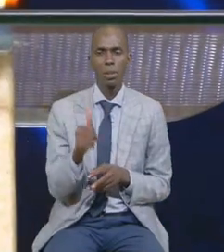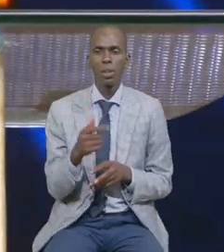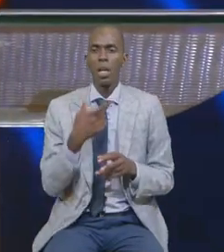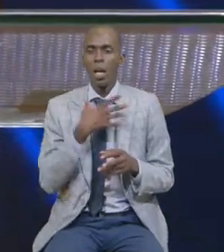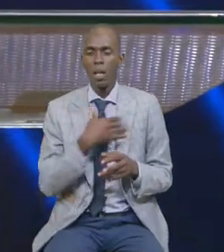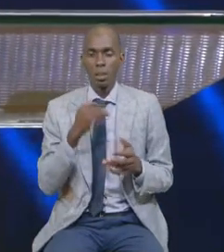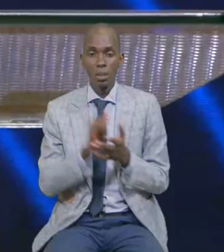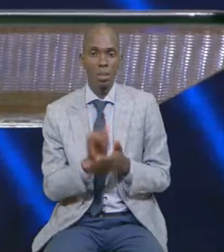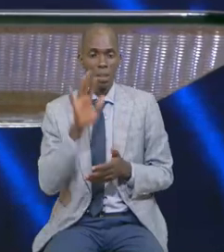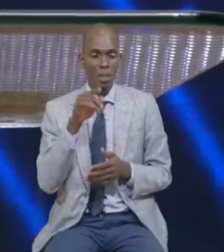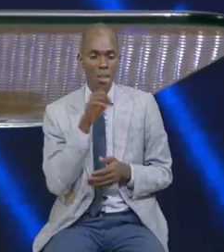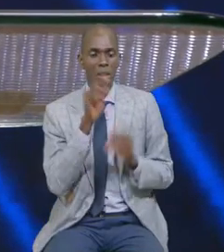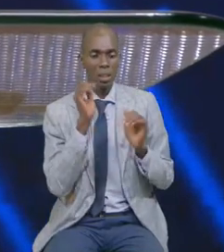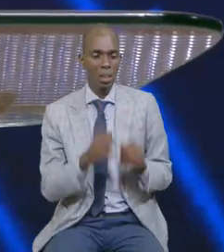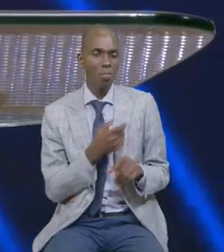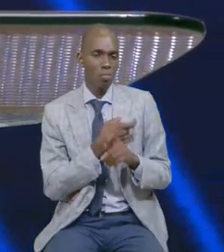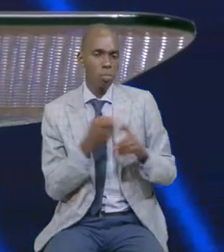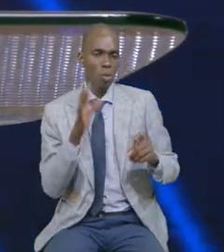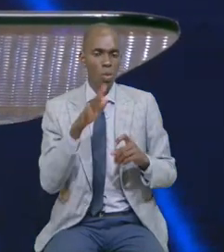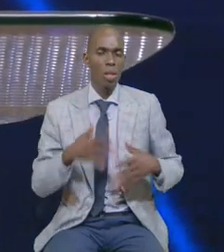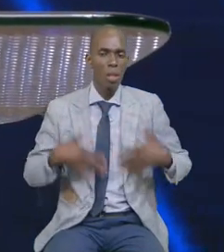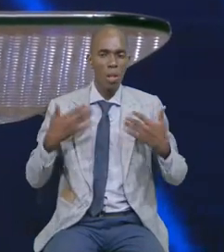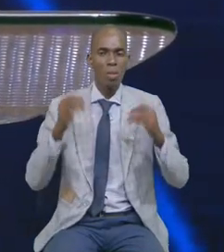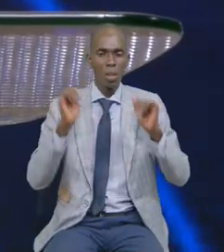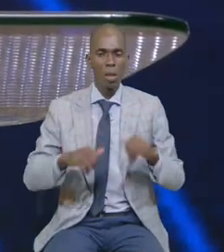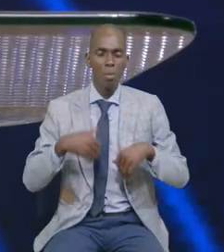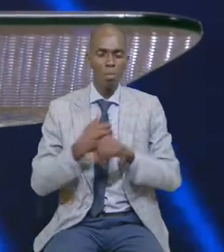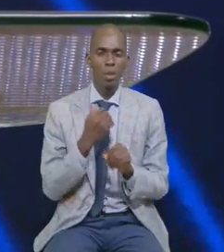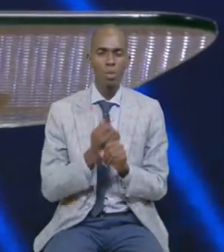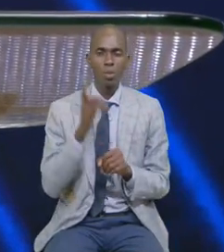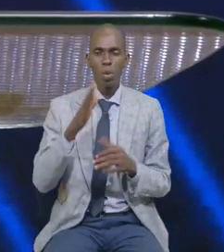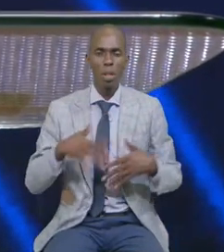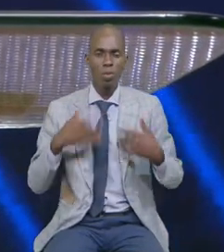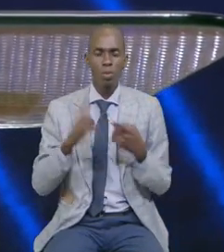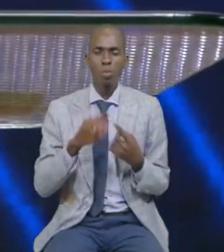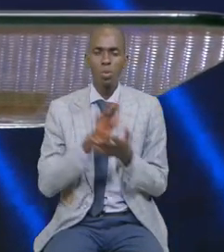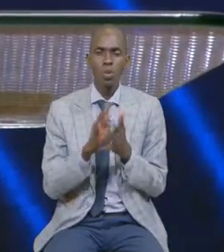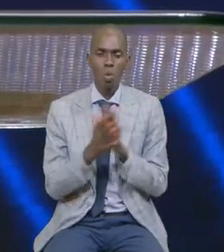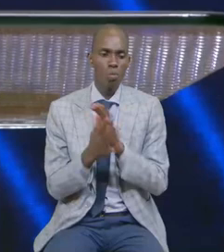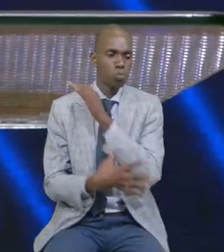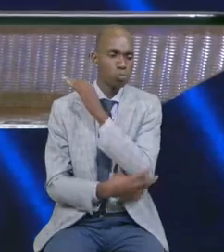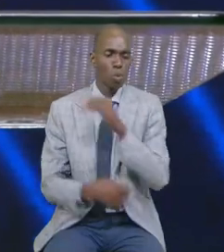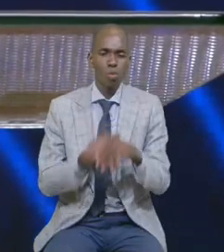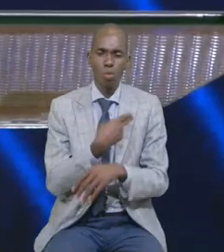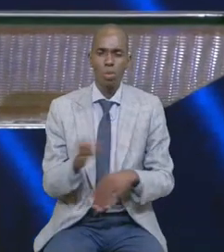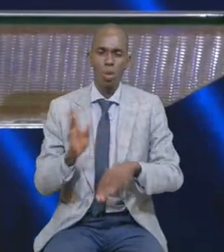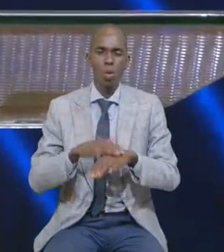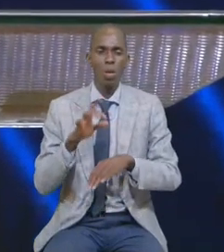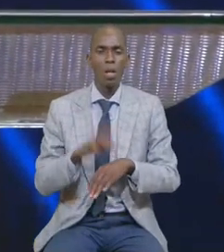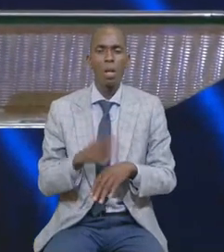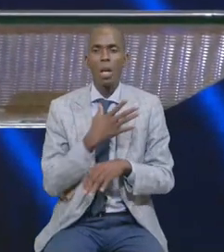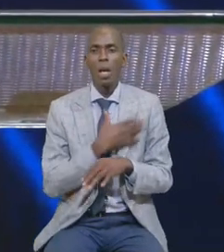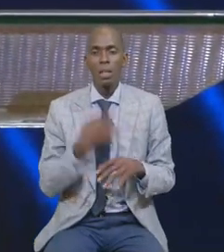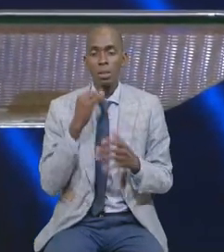your life. They can torment your life. And they can make you miserable here on earth. And they say, okay,